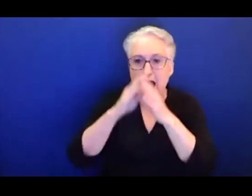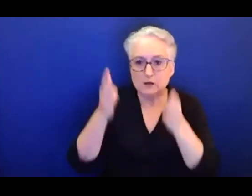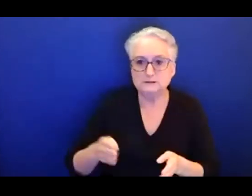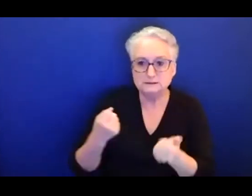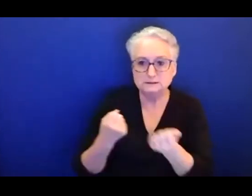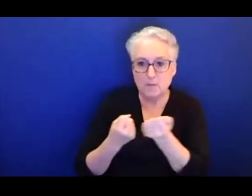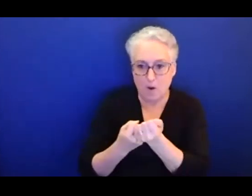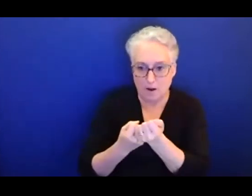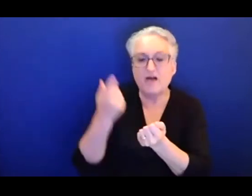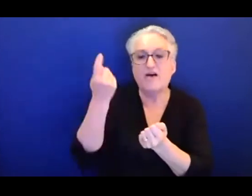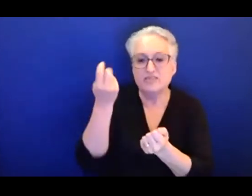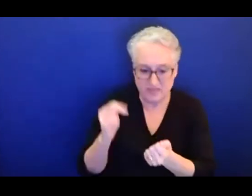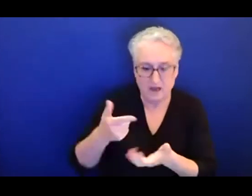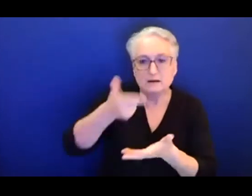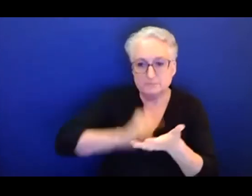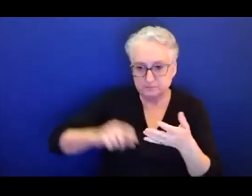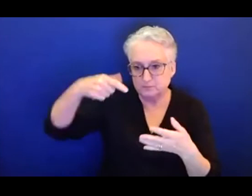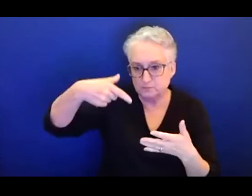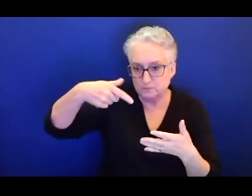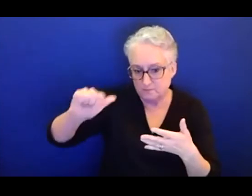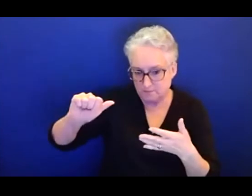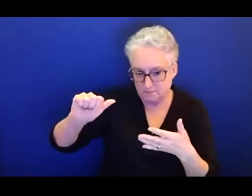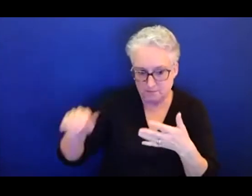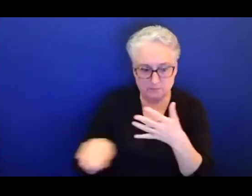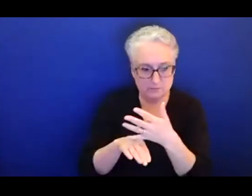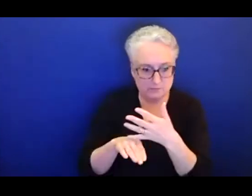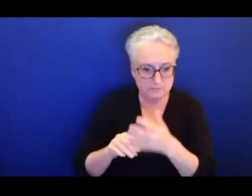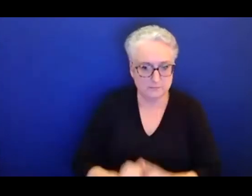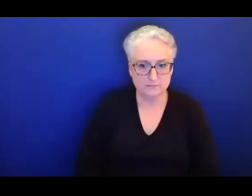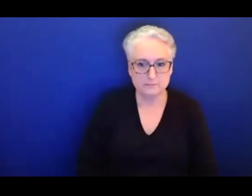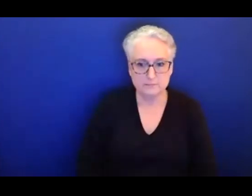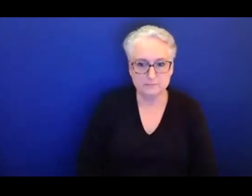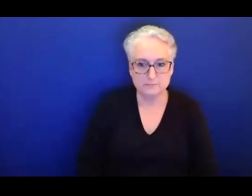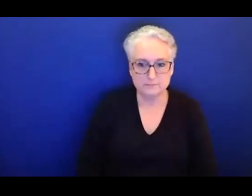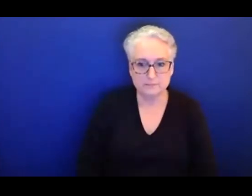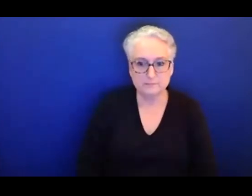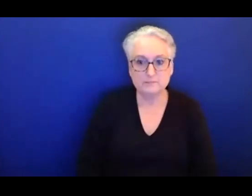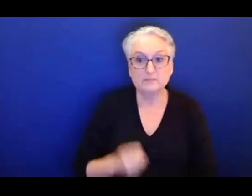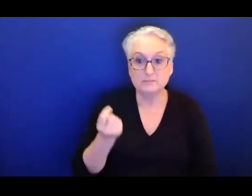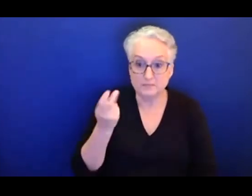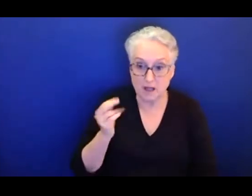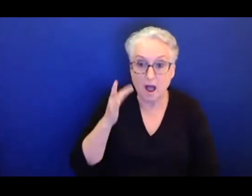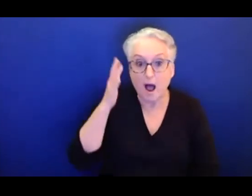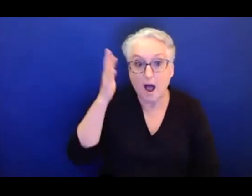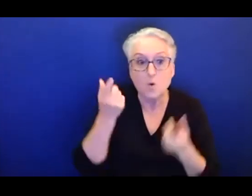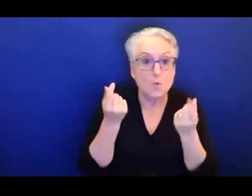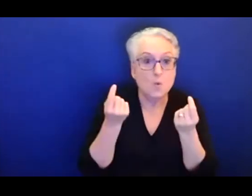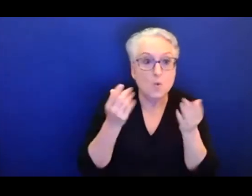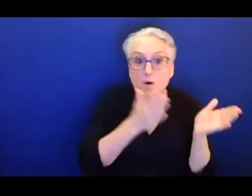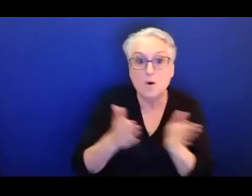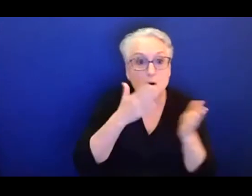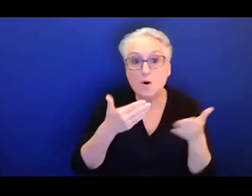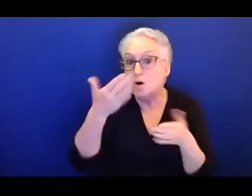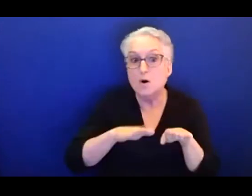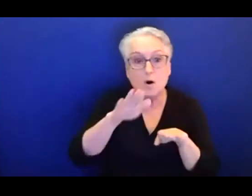steps forward in the annual action plan schedule. At the conclusion of our conversation about the annual action plan, we'll talk about